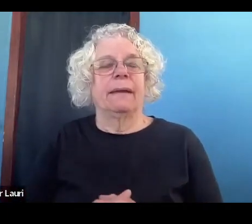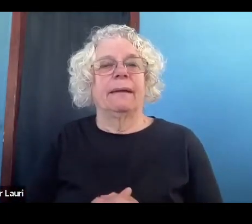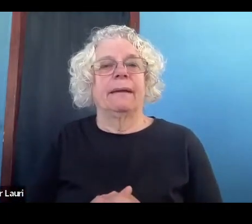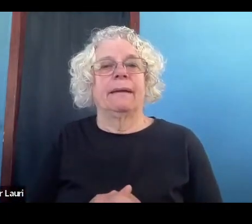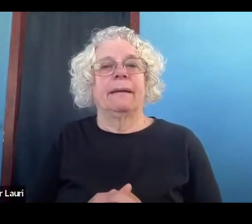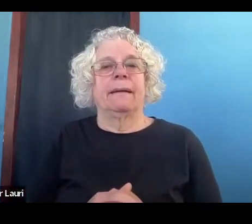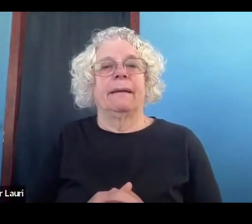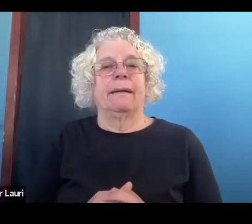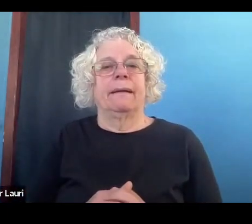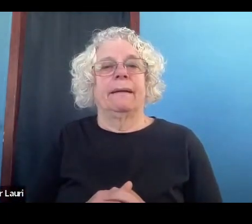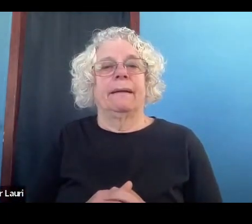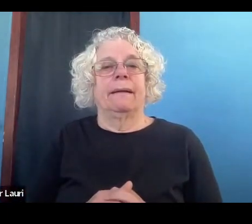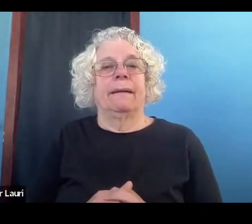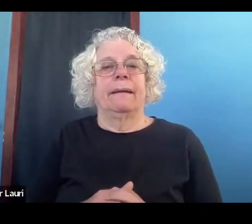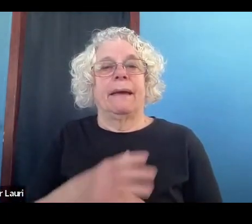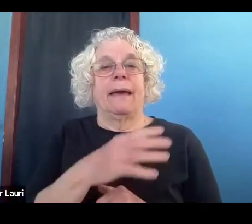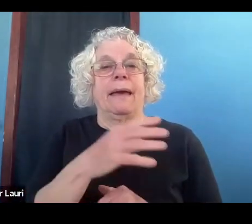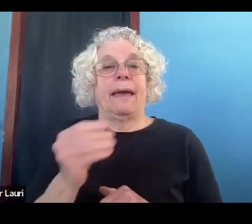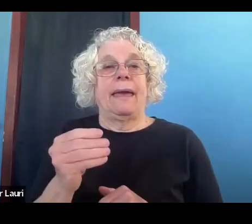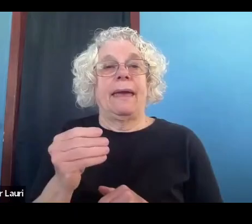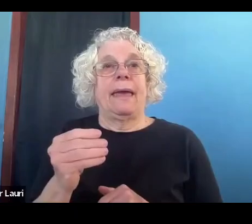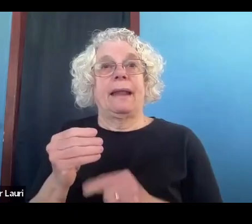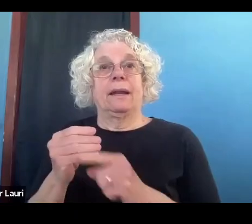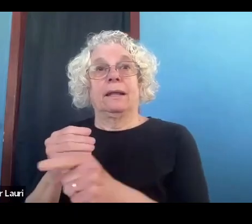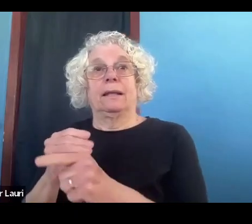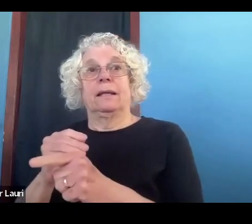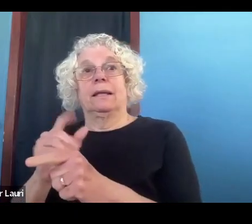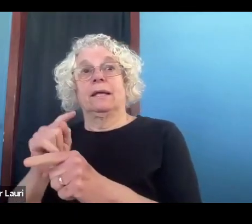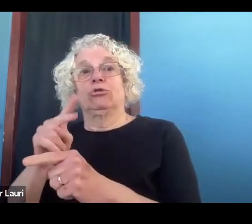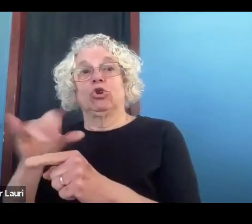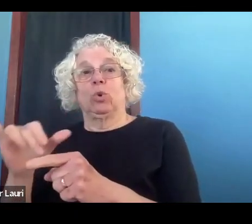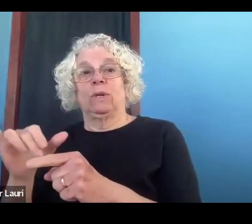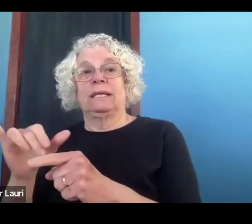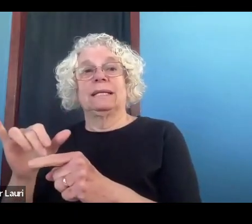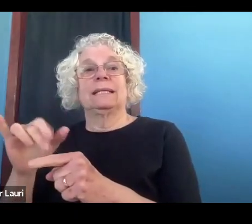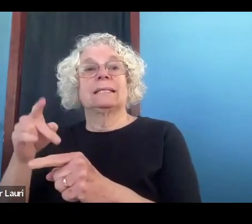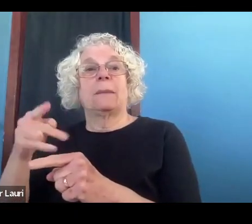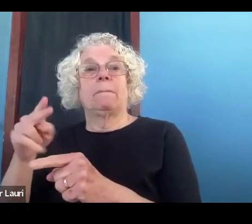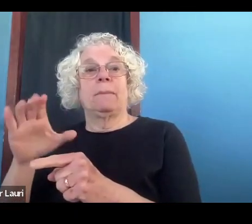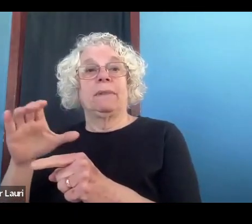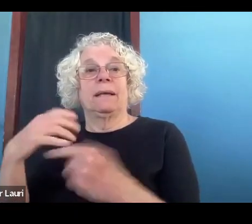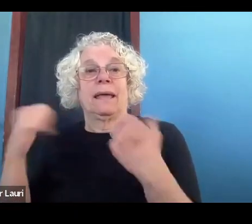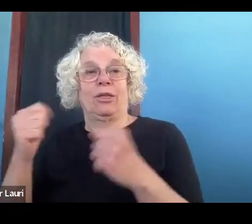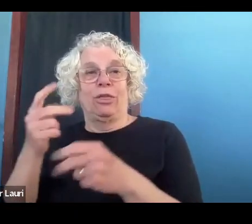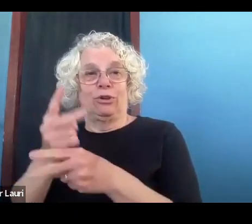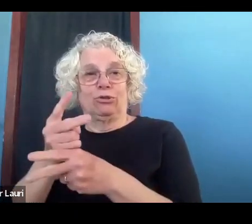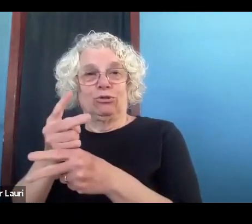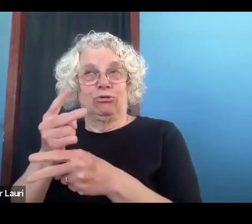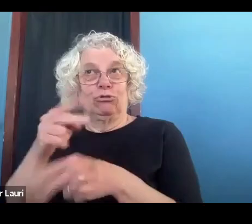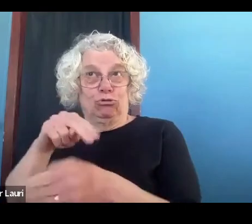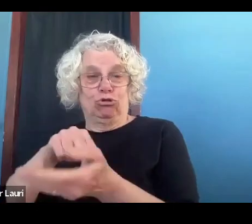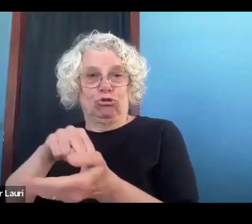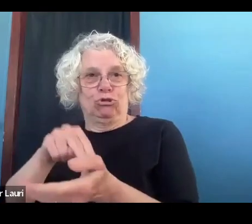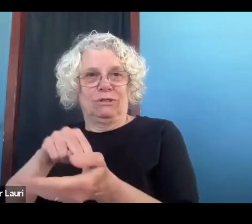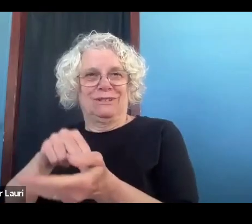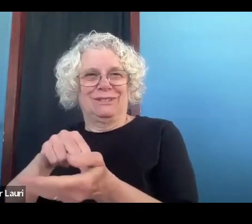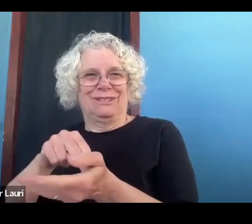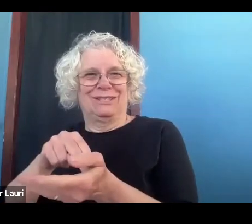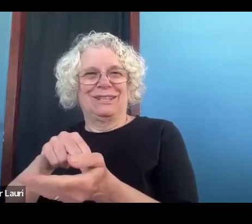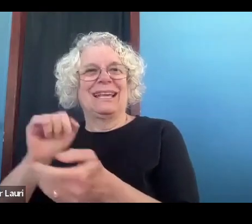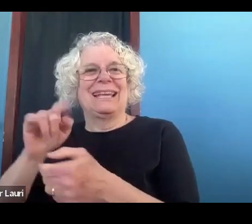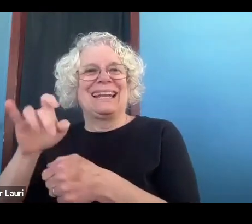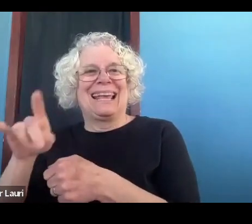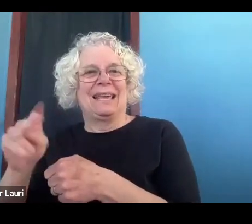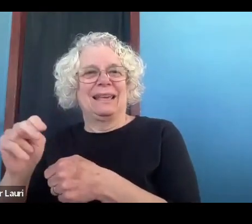joined by Tony Lane, who is an end of life public health nurse. She lives in rural Aiken County with her family and furry